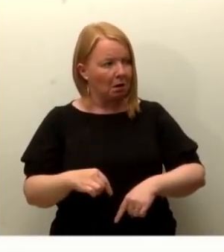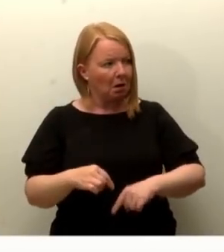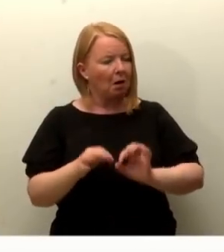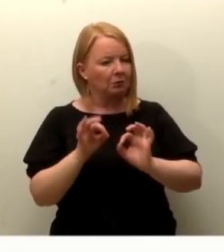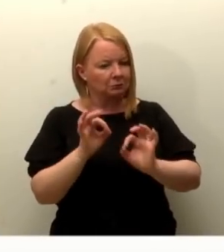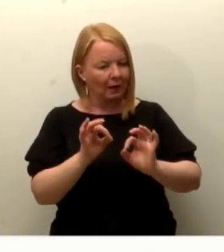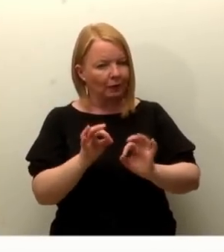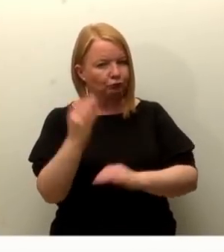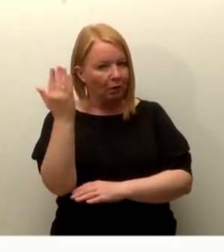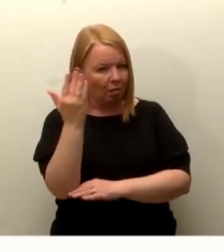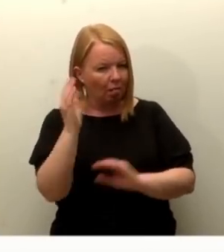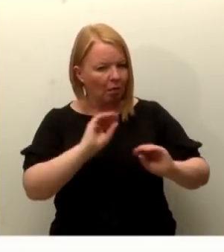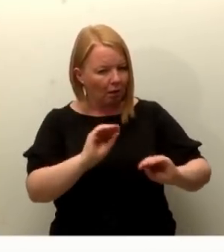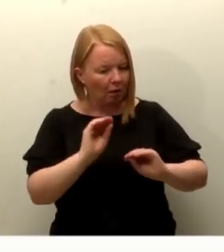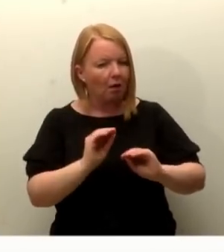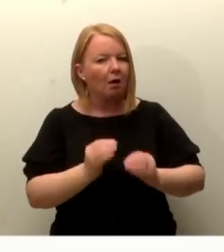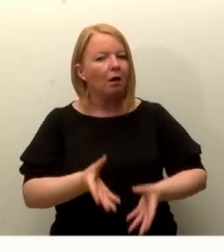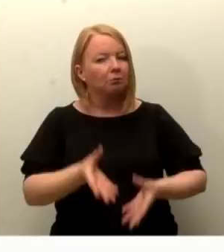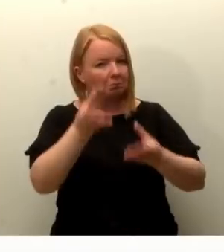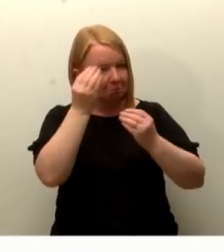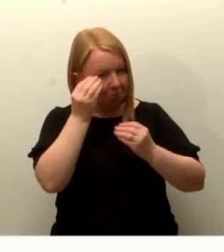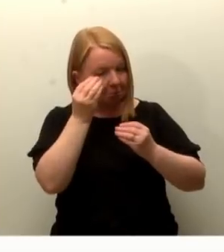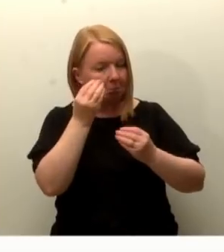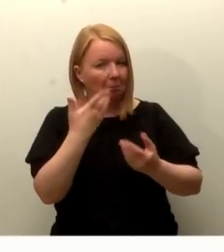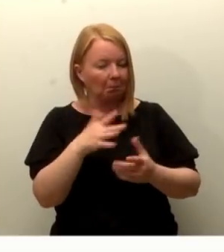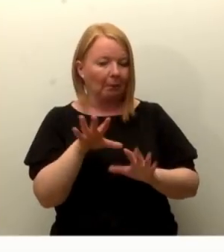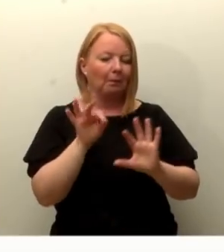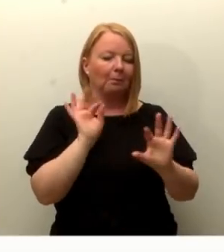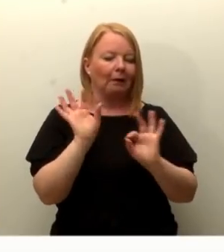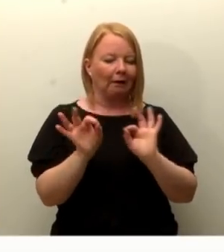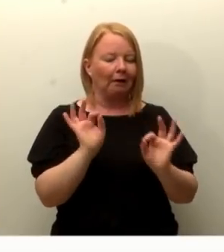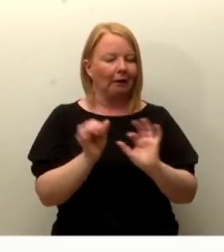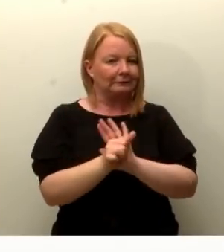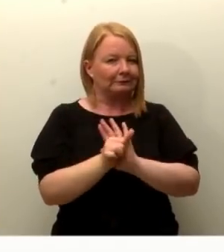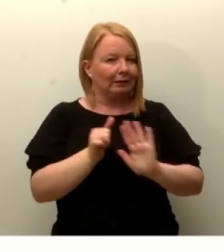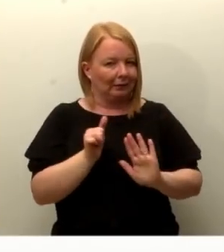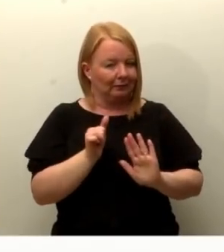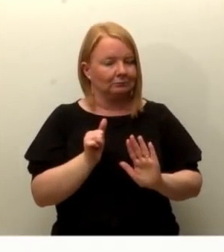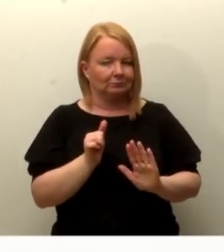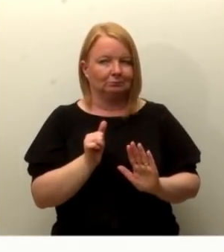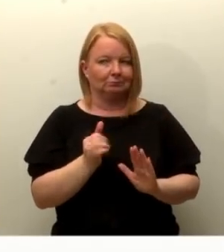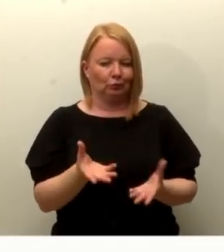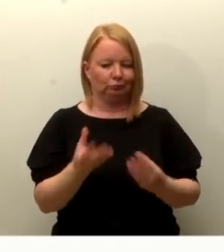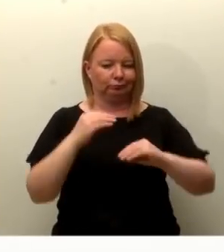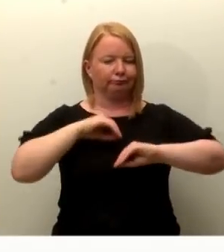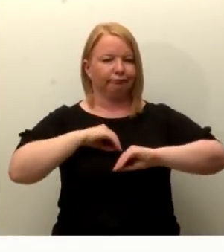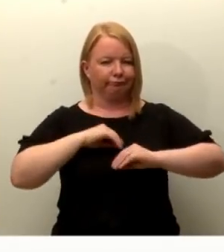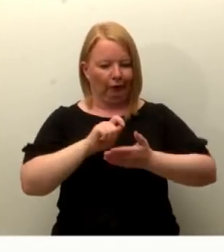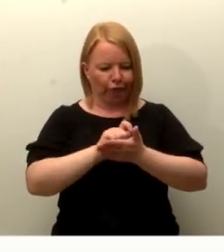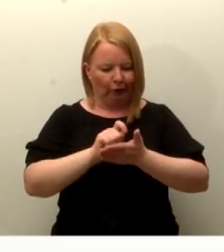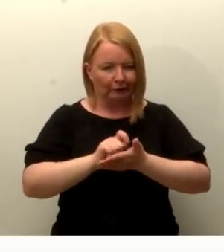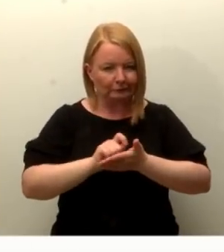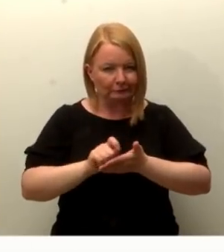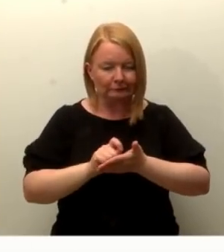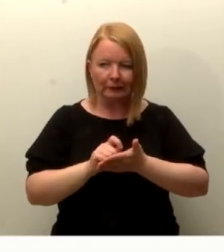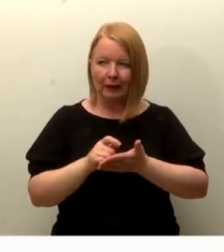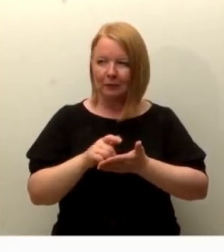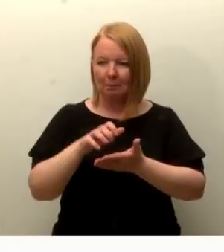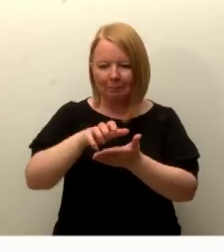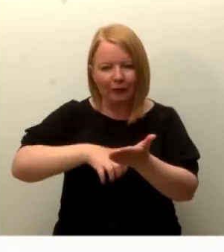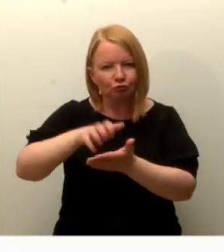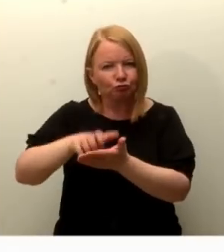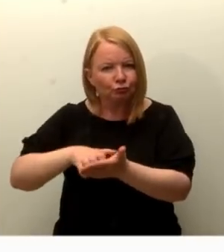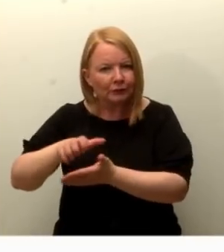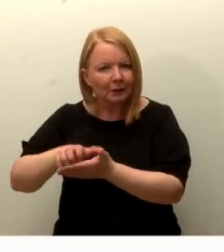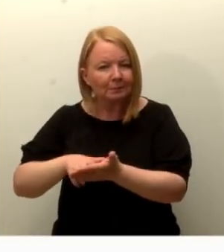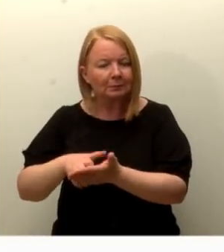special lessons for research and statistics where I picked up my skills of, writing manuscripts. It